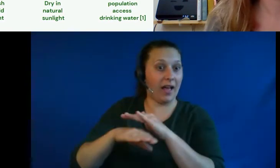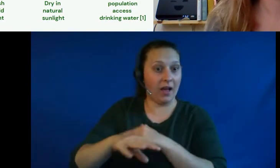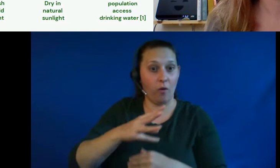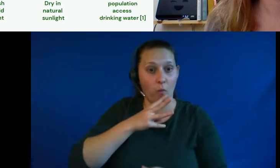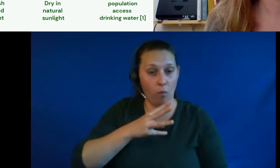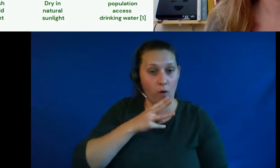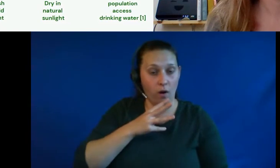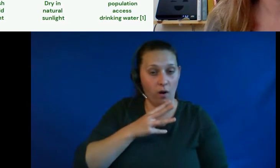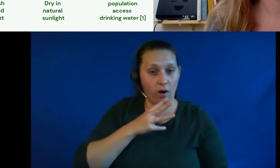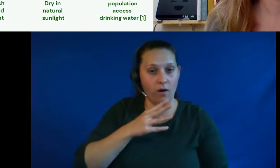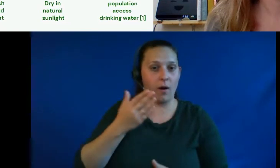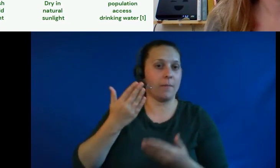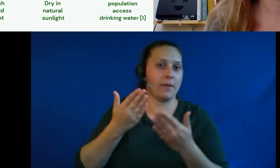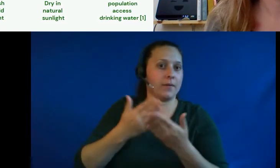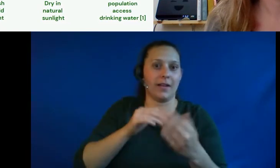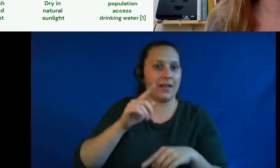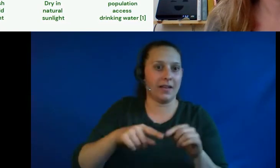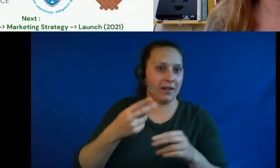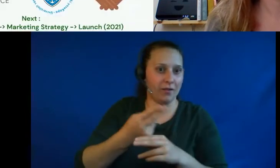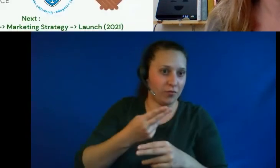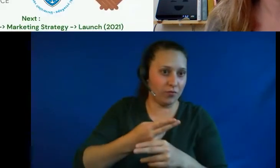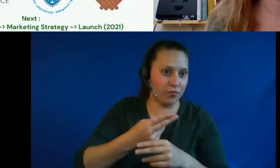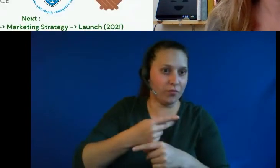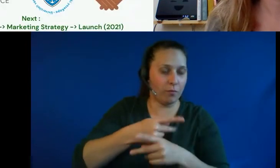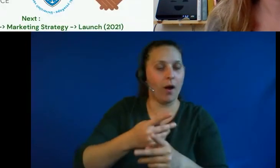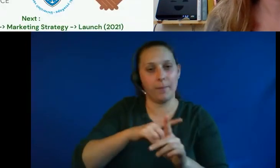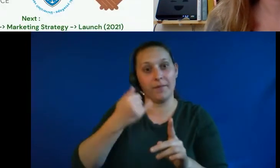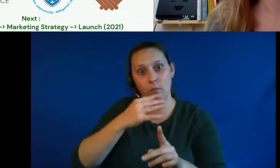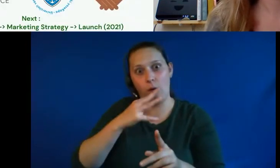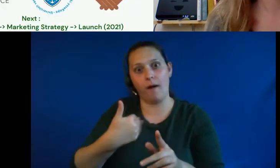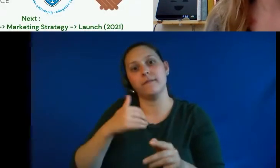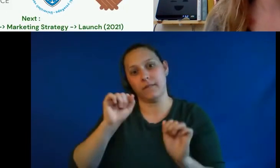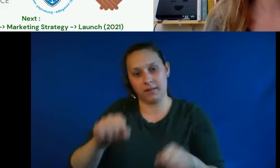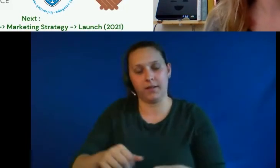use our product. Next slide, please.